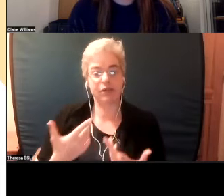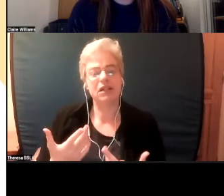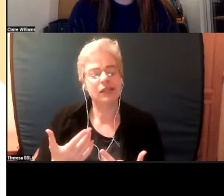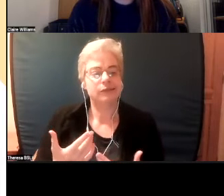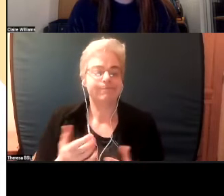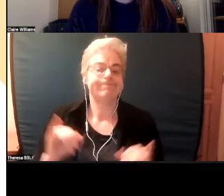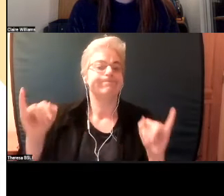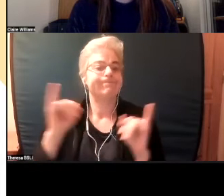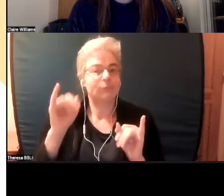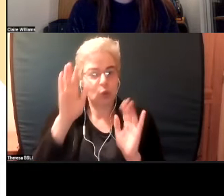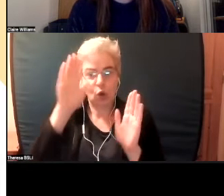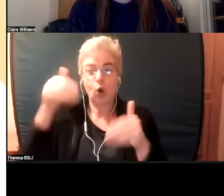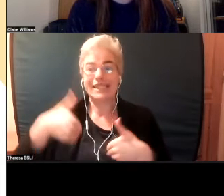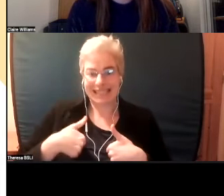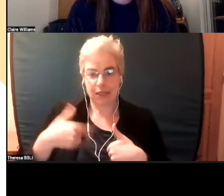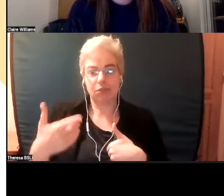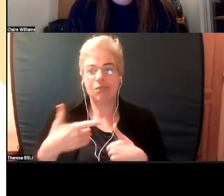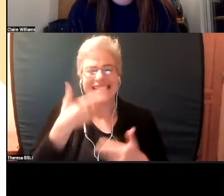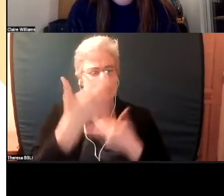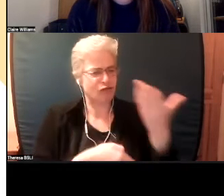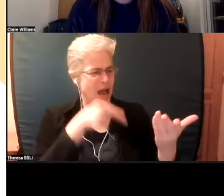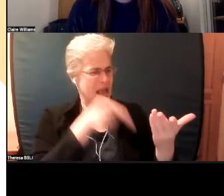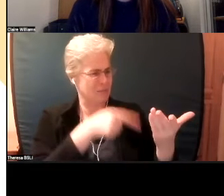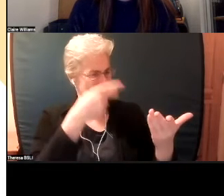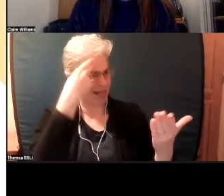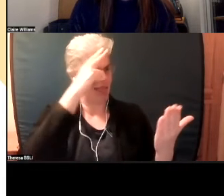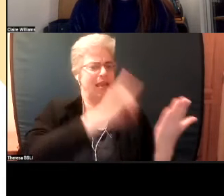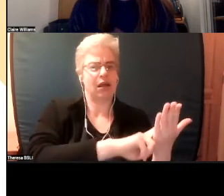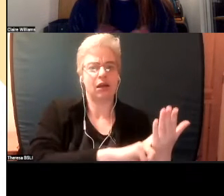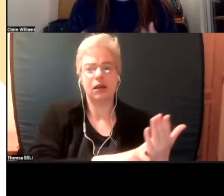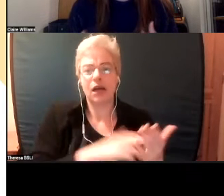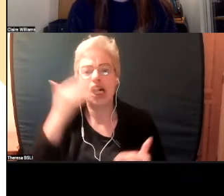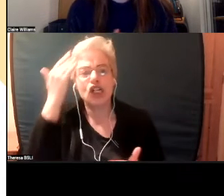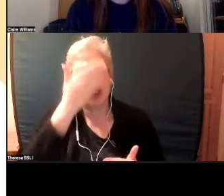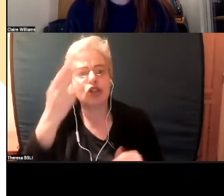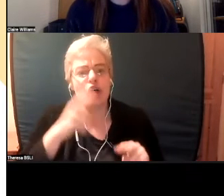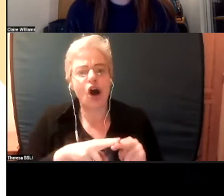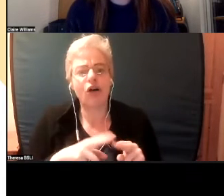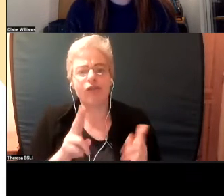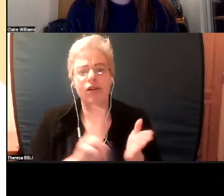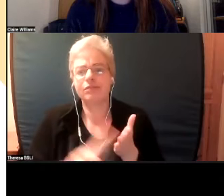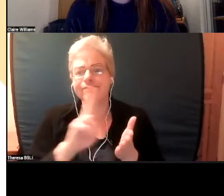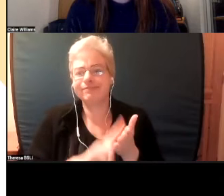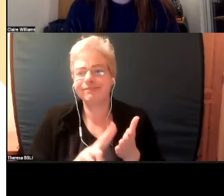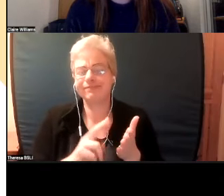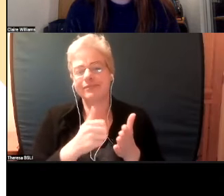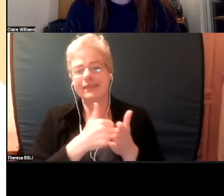that autism is described as, notions of neurotypicality as